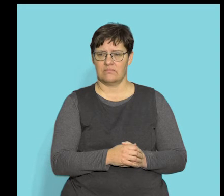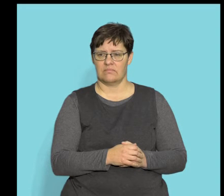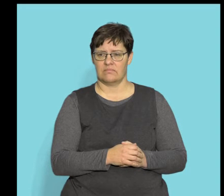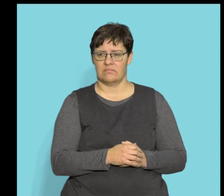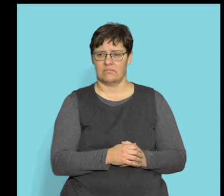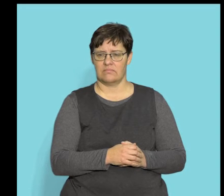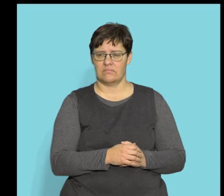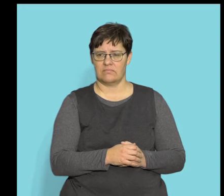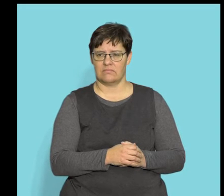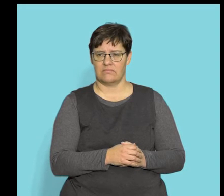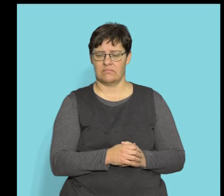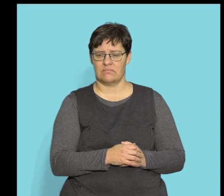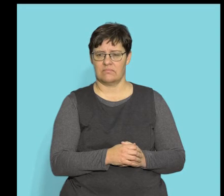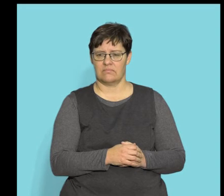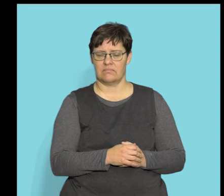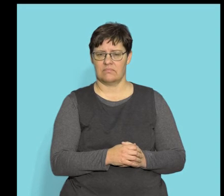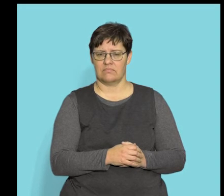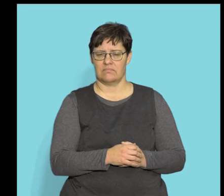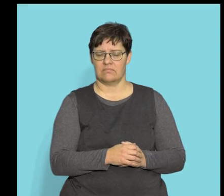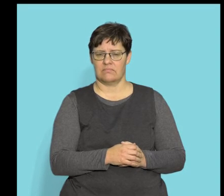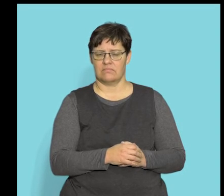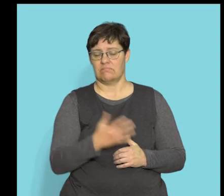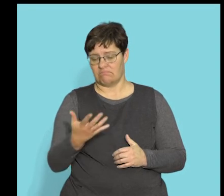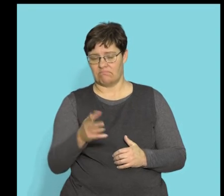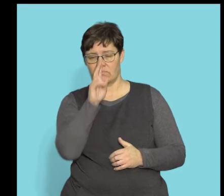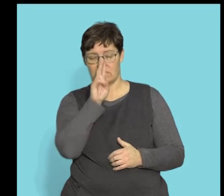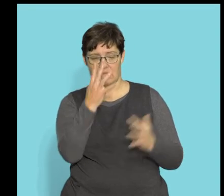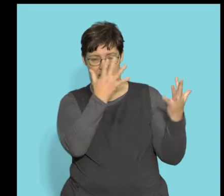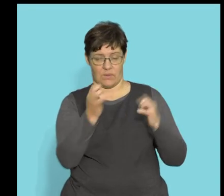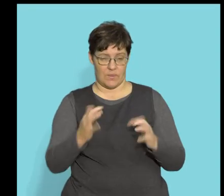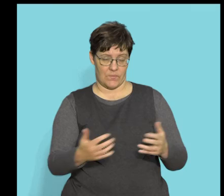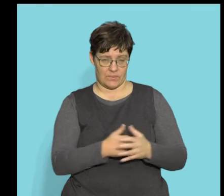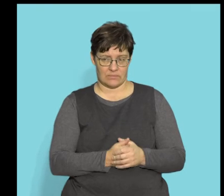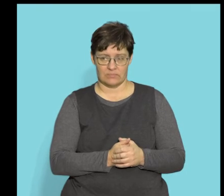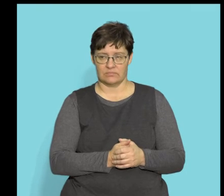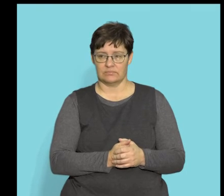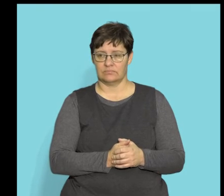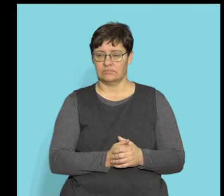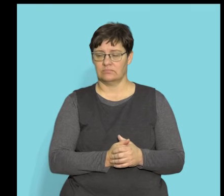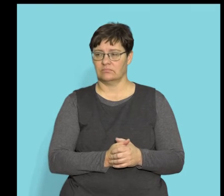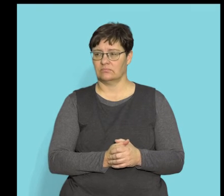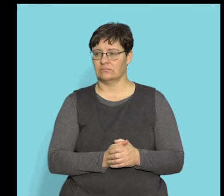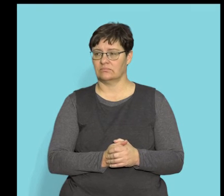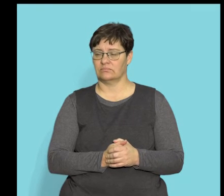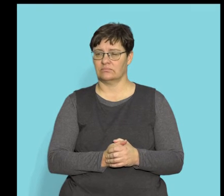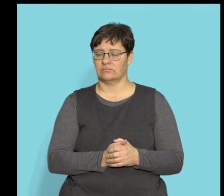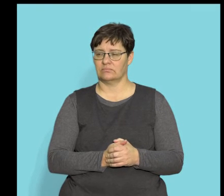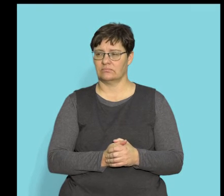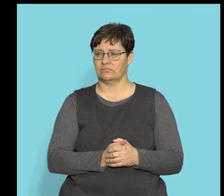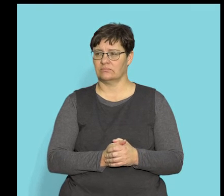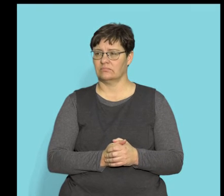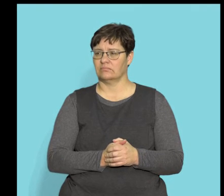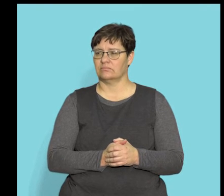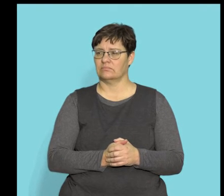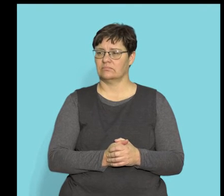centimeters, please. Great. So let's go into the calculation. I'm just going to correct